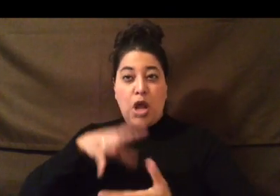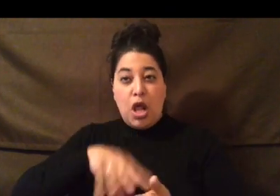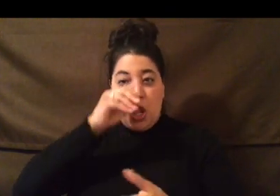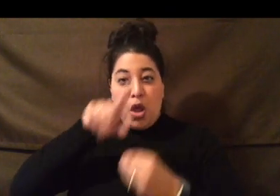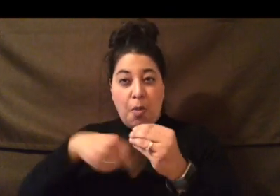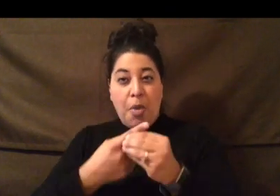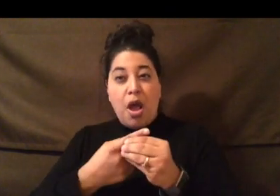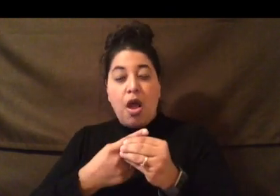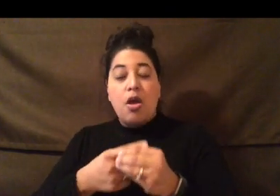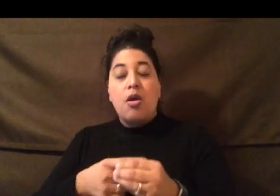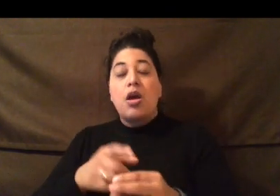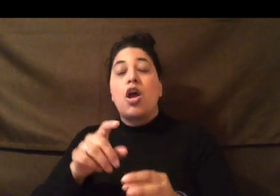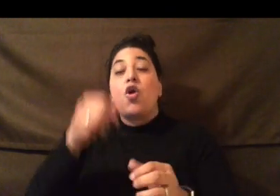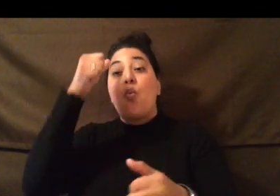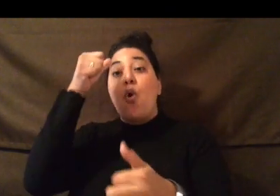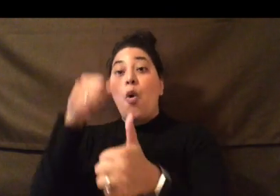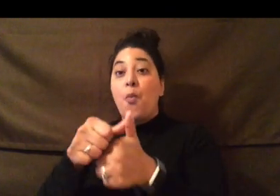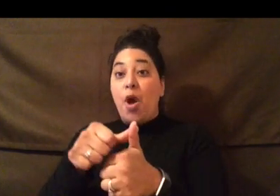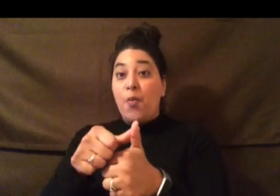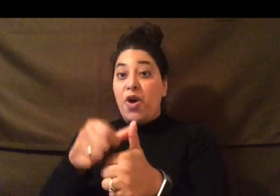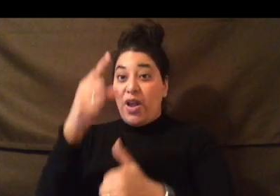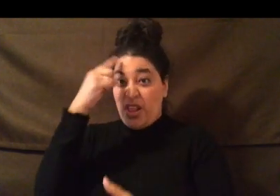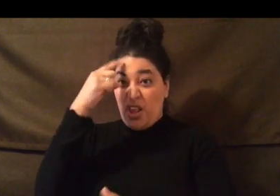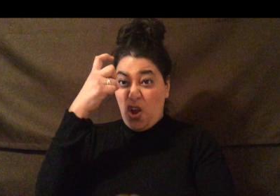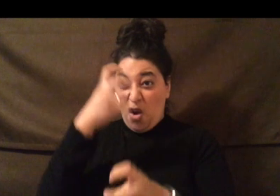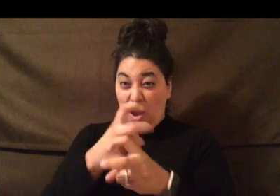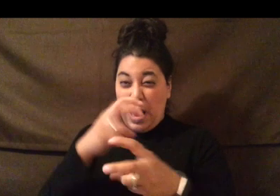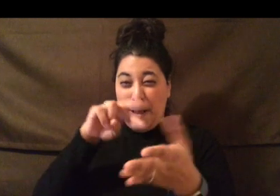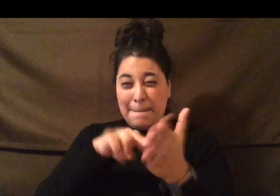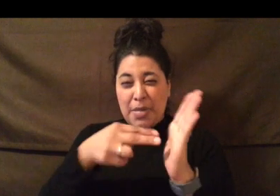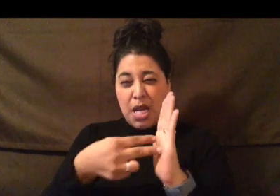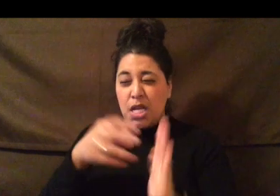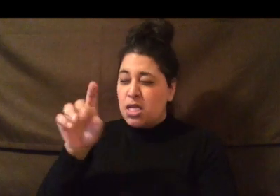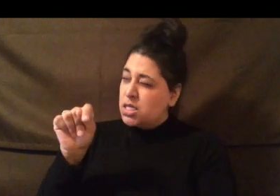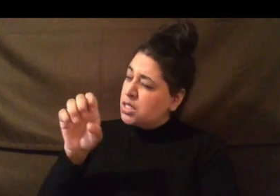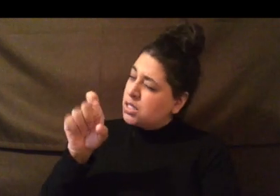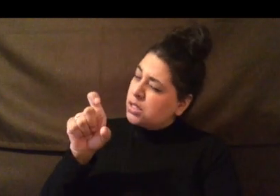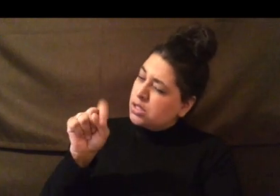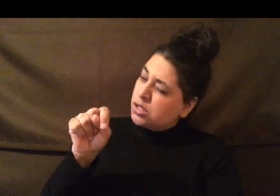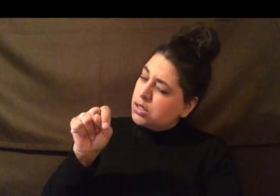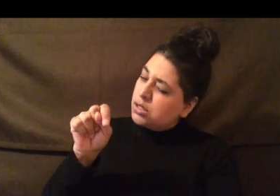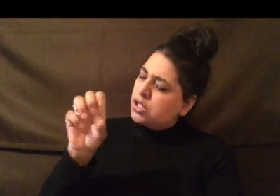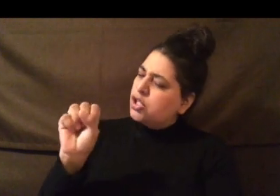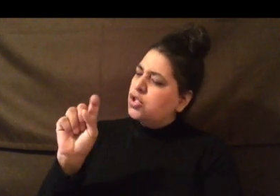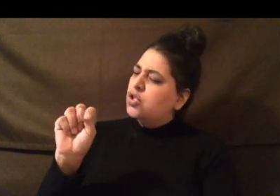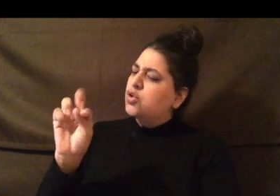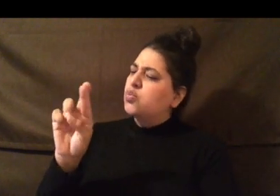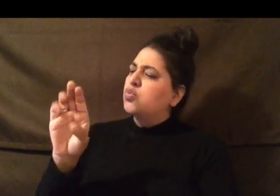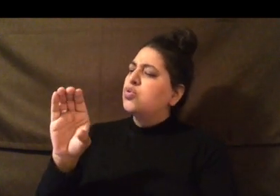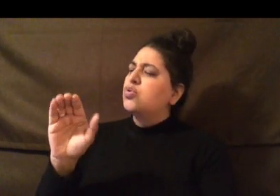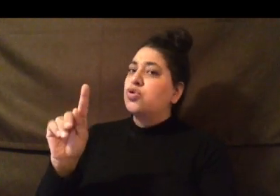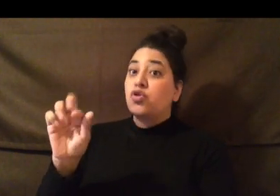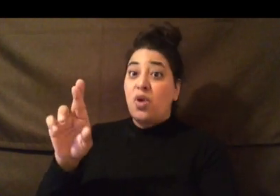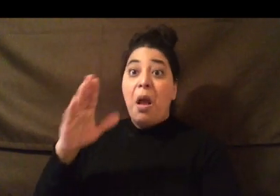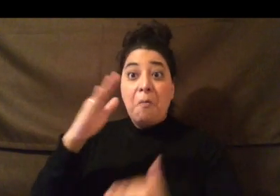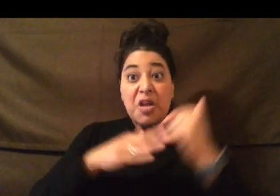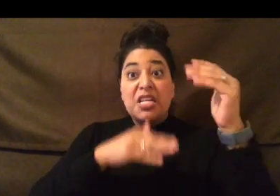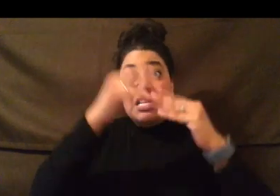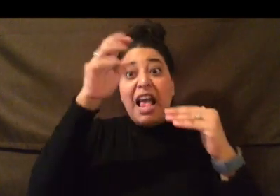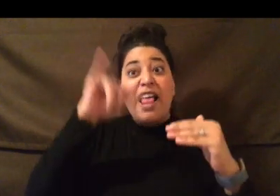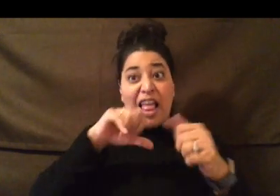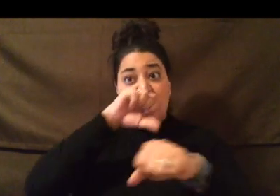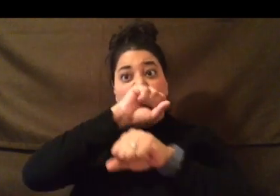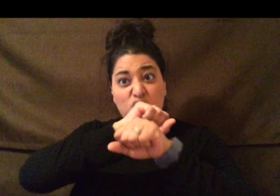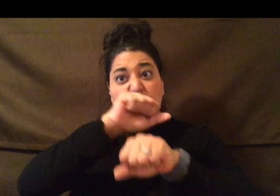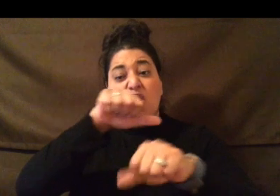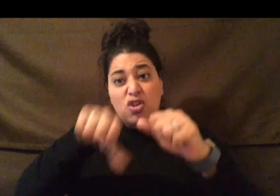text. Now, I want you to remember, think really hard about what a text structure is. A building is a